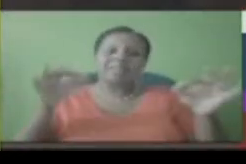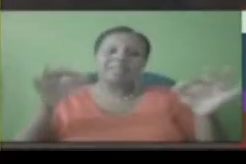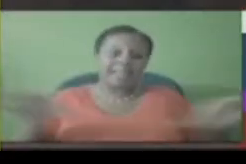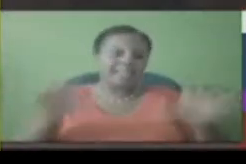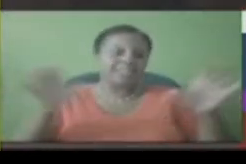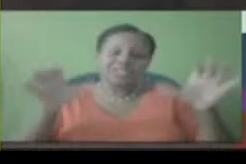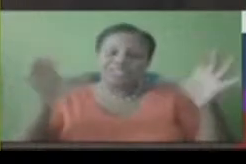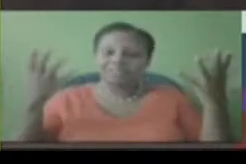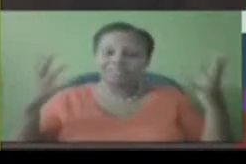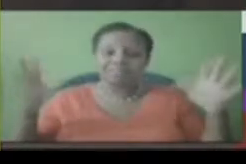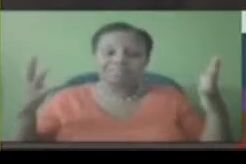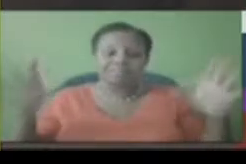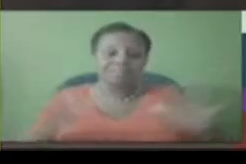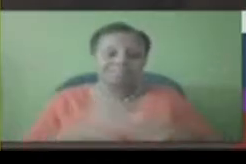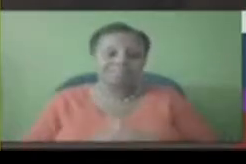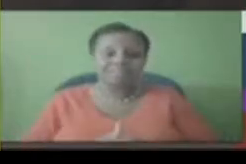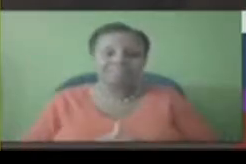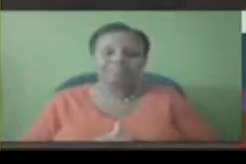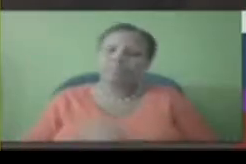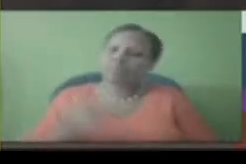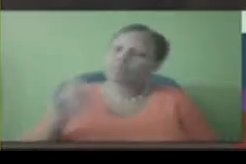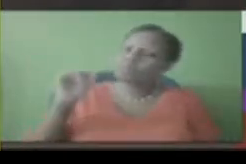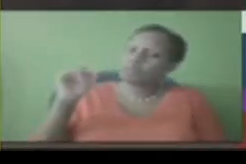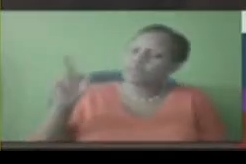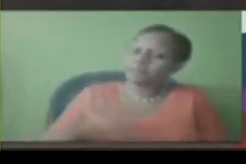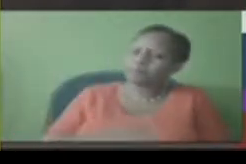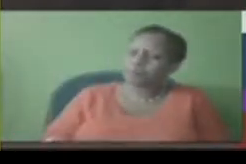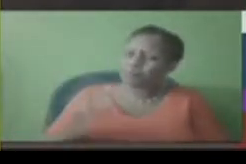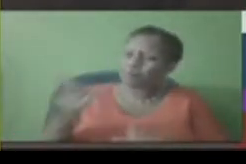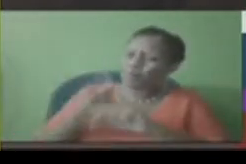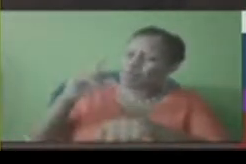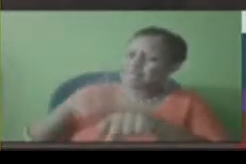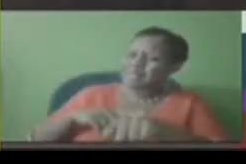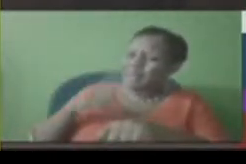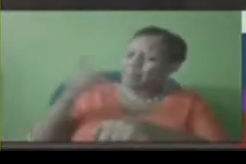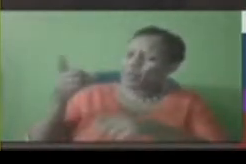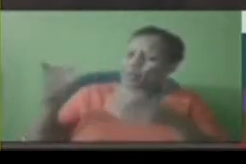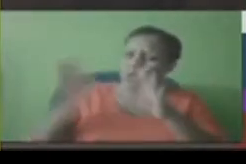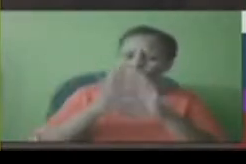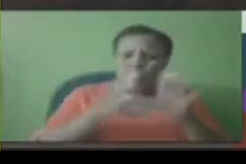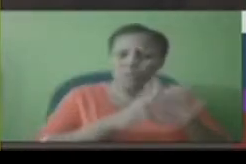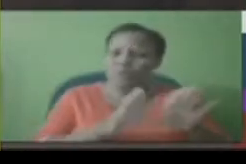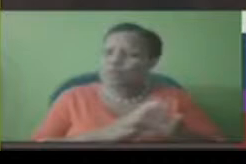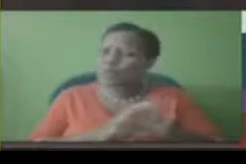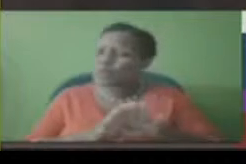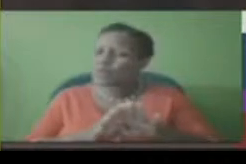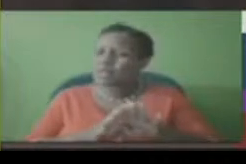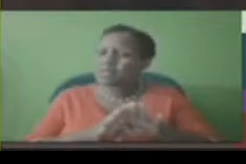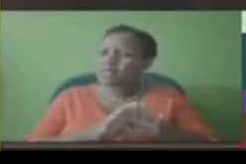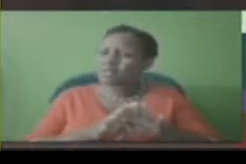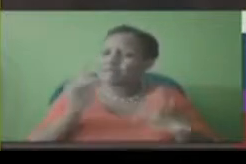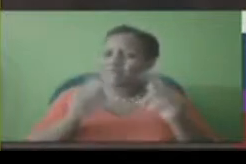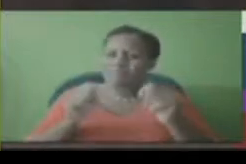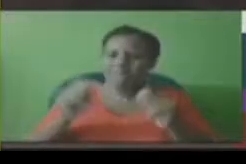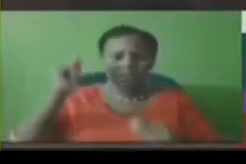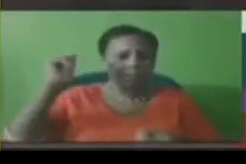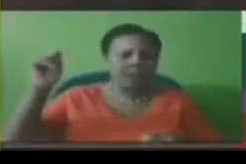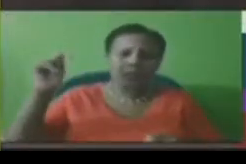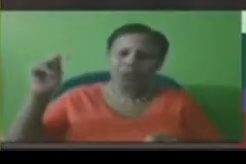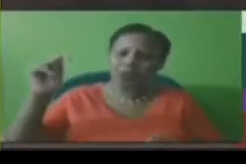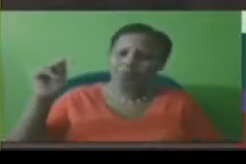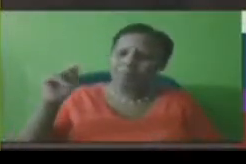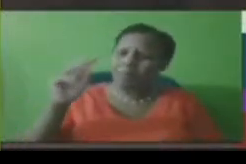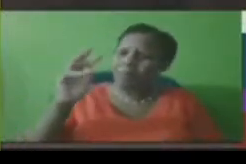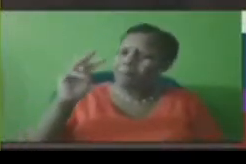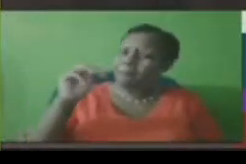lockdown, Trinidad and Tobago Mortgage Finance had given some leeway to people who had to pay their mortgages